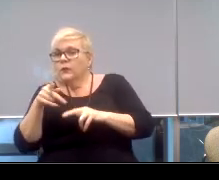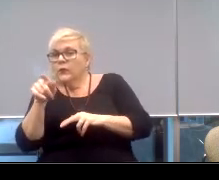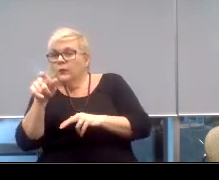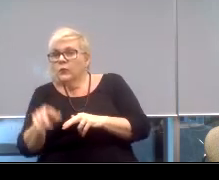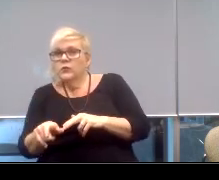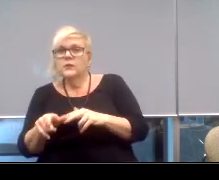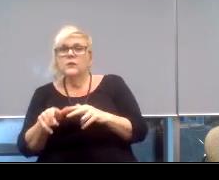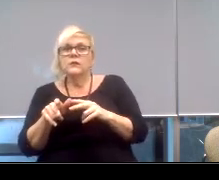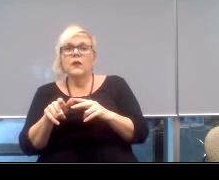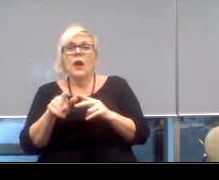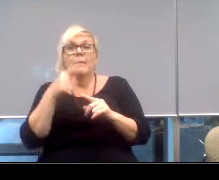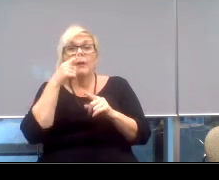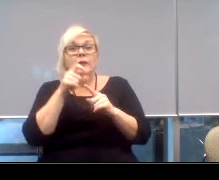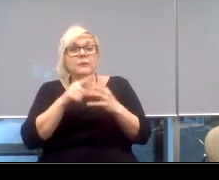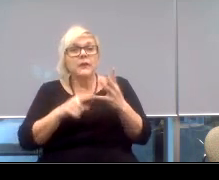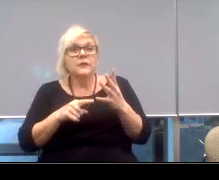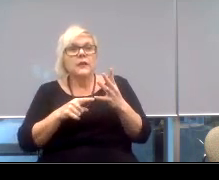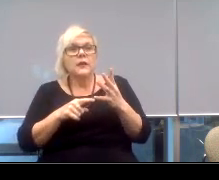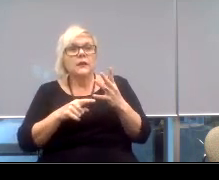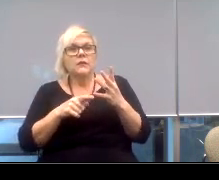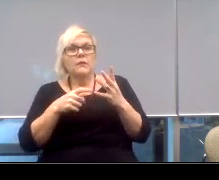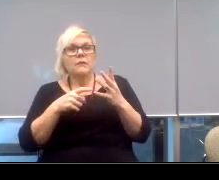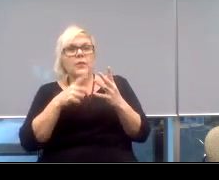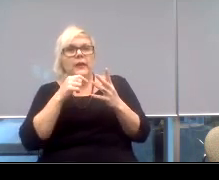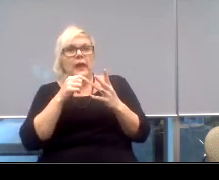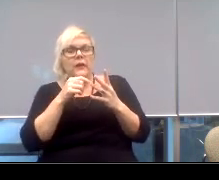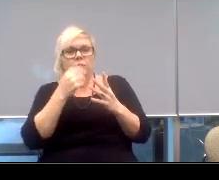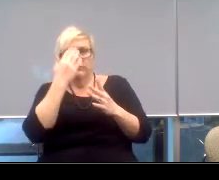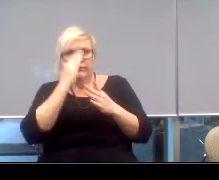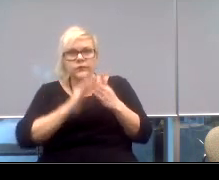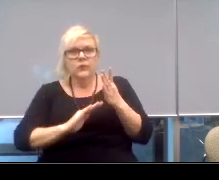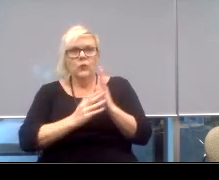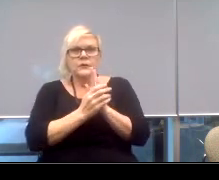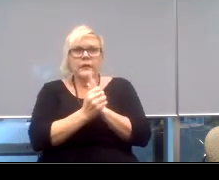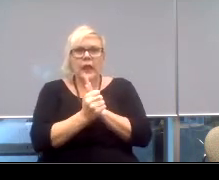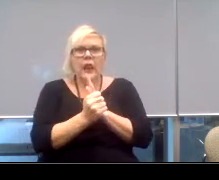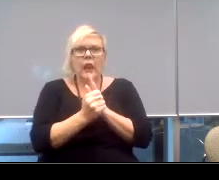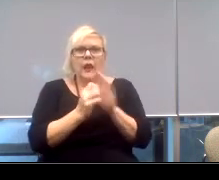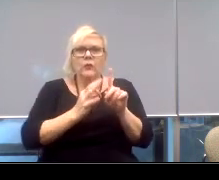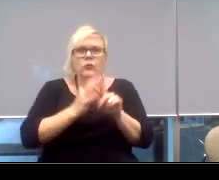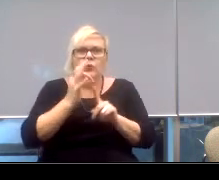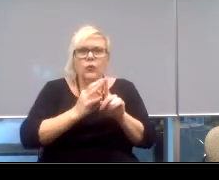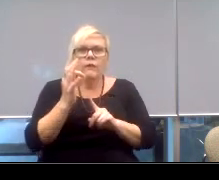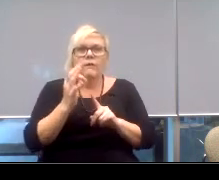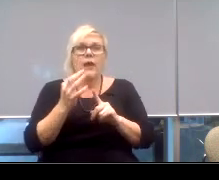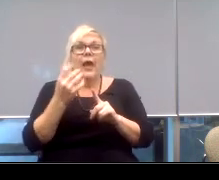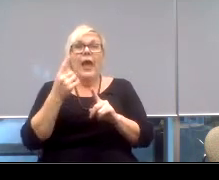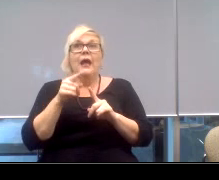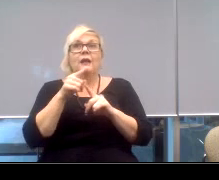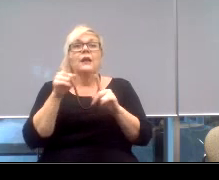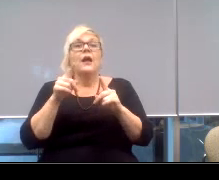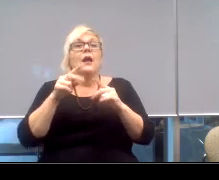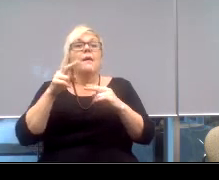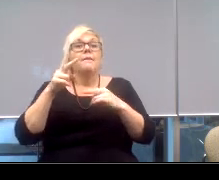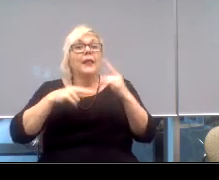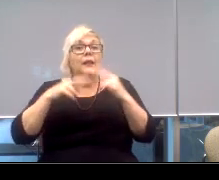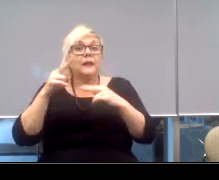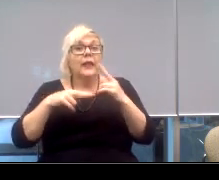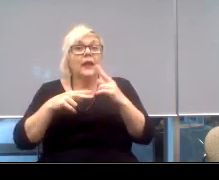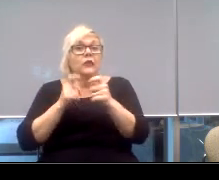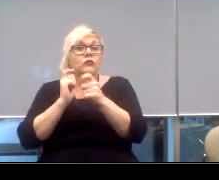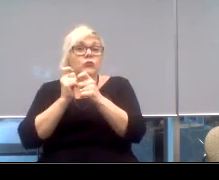and employment of people with disability, capacity building, and the building and trades, because often the dwelling